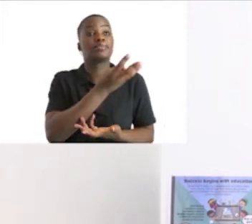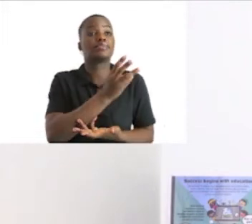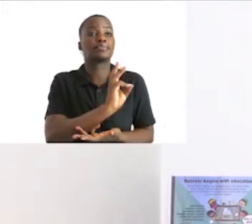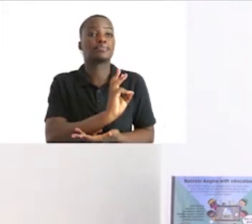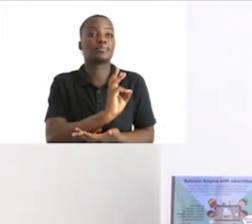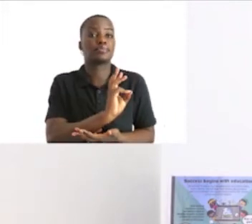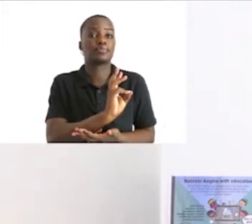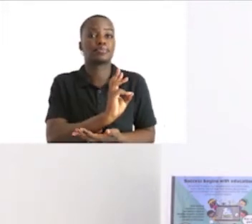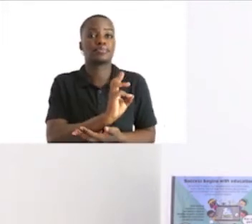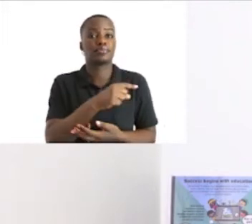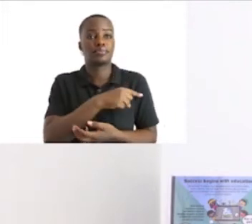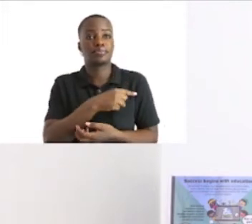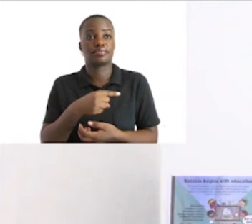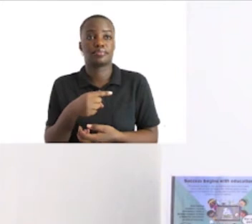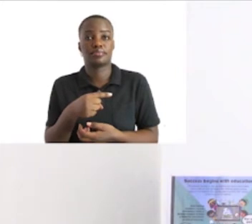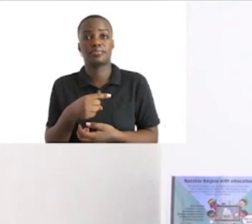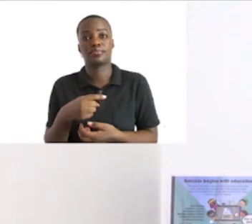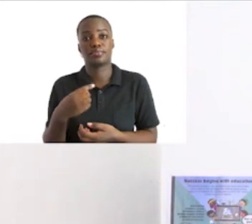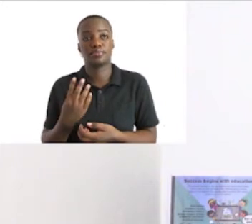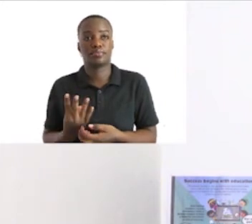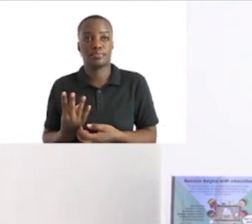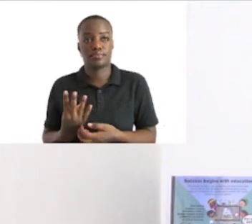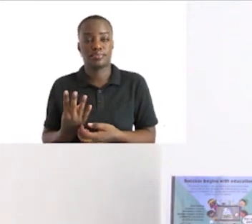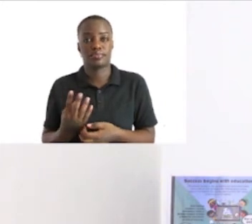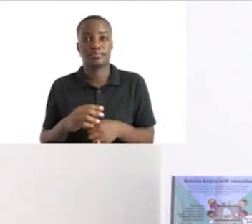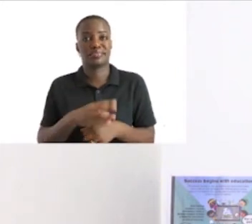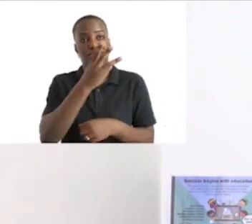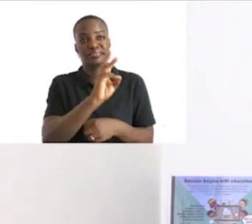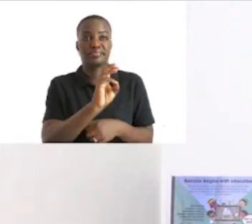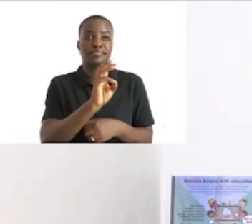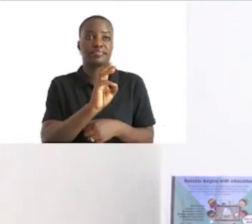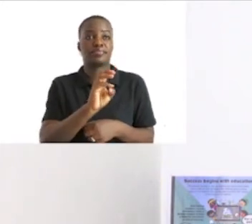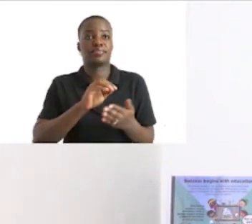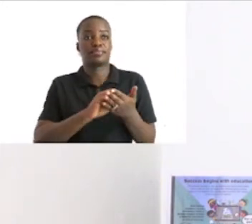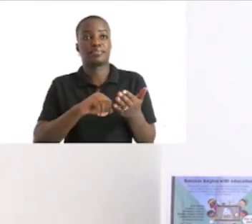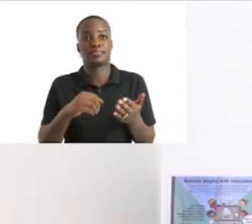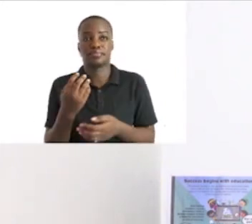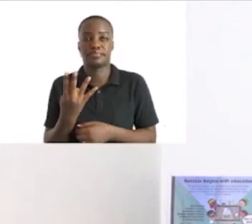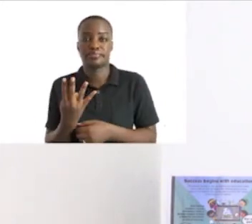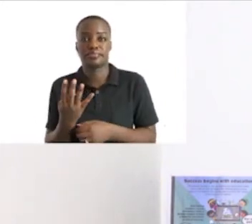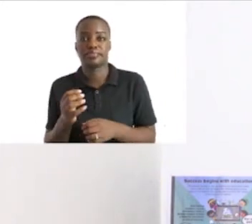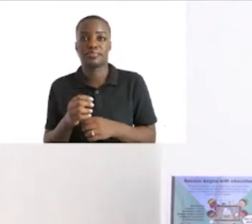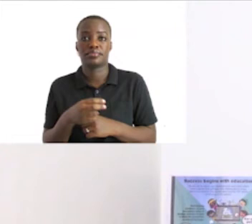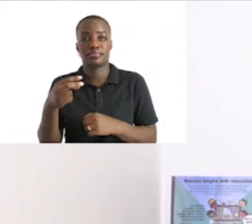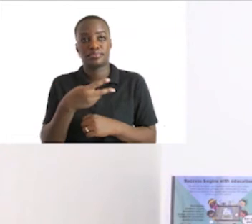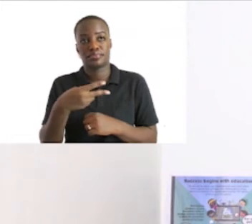say 6 minus 4. Our answer